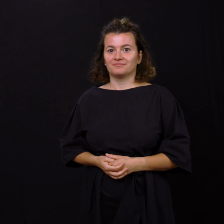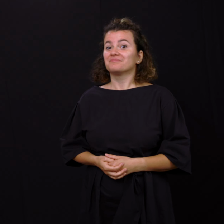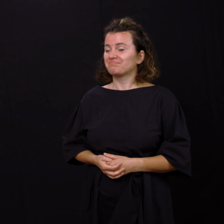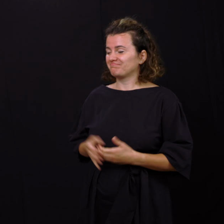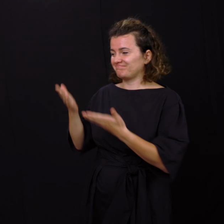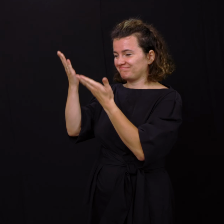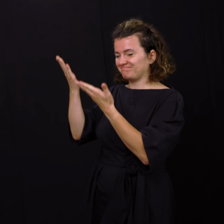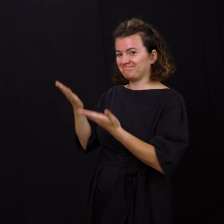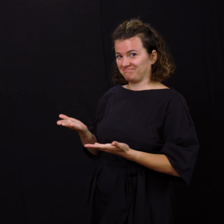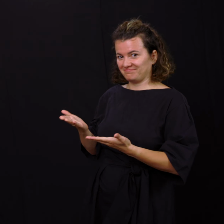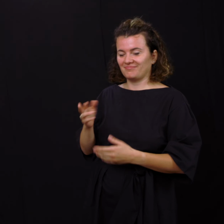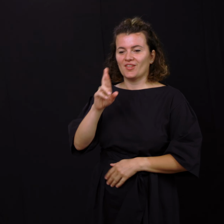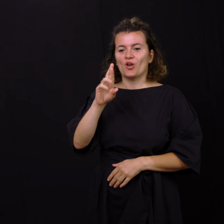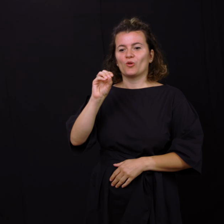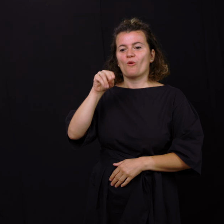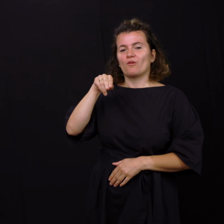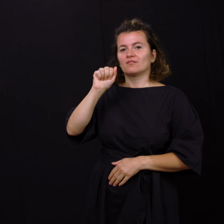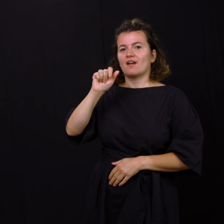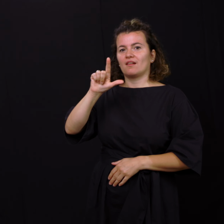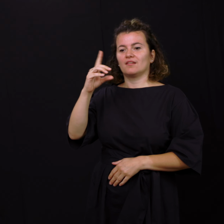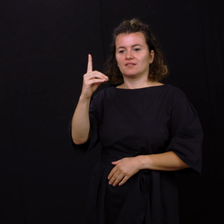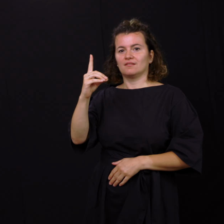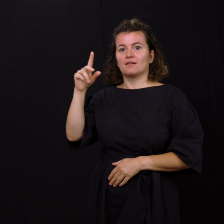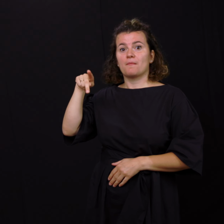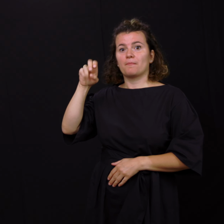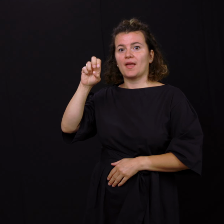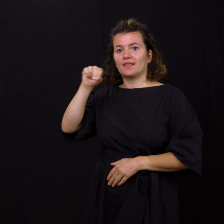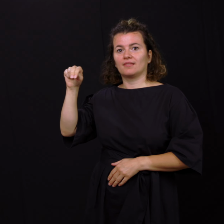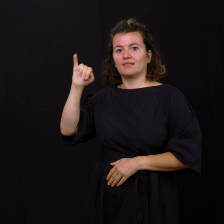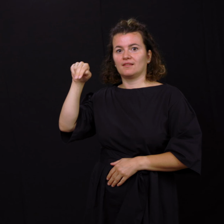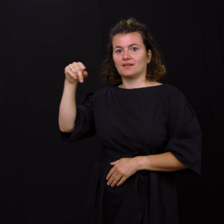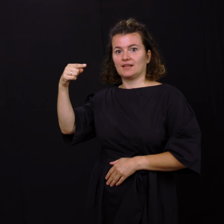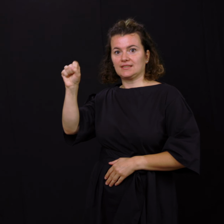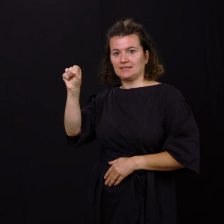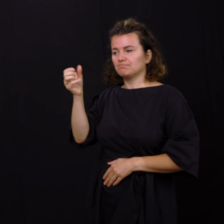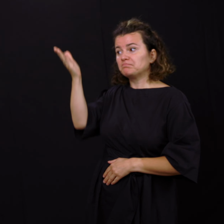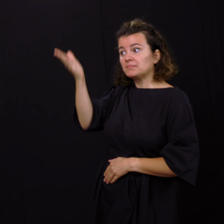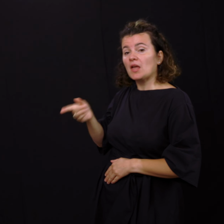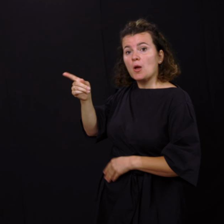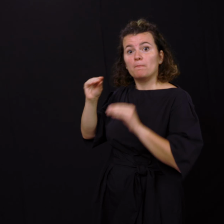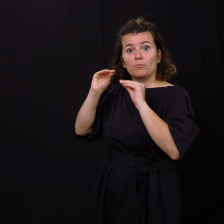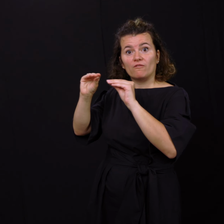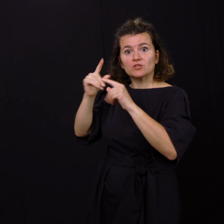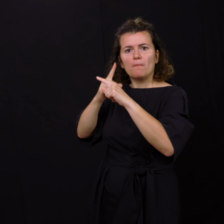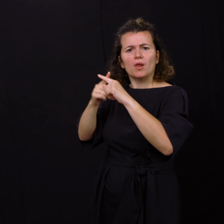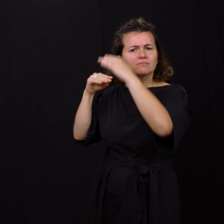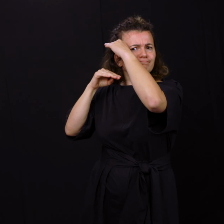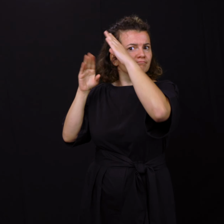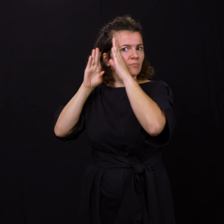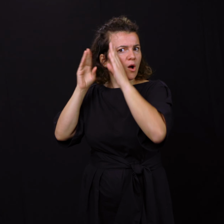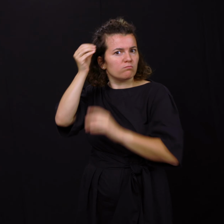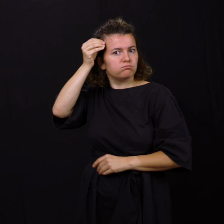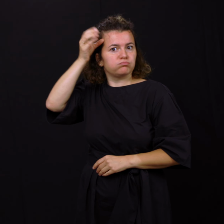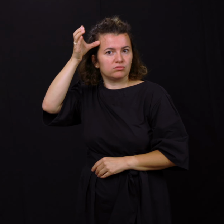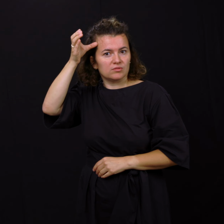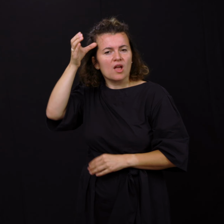Today we are speaking with Ronald Pennings. Ronald is a professor and ear specialist at Radboud University Medical